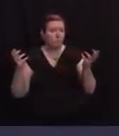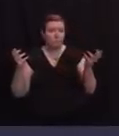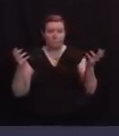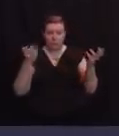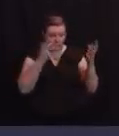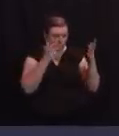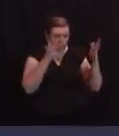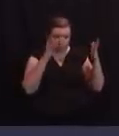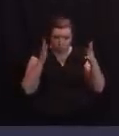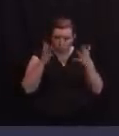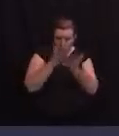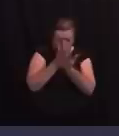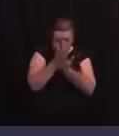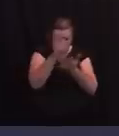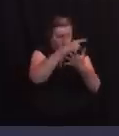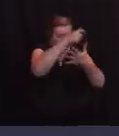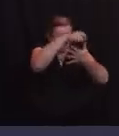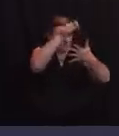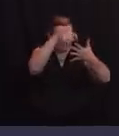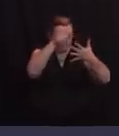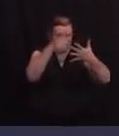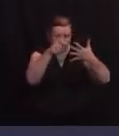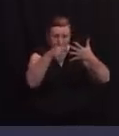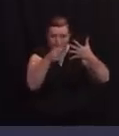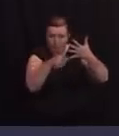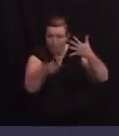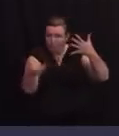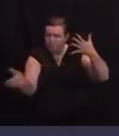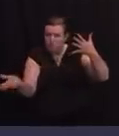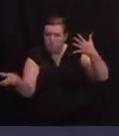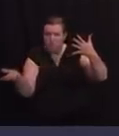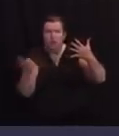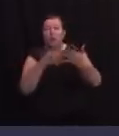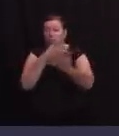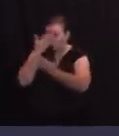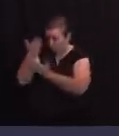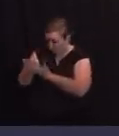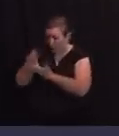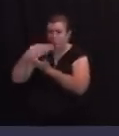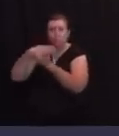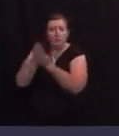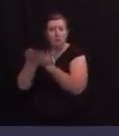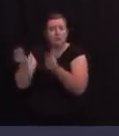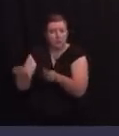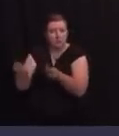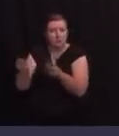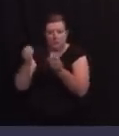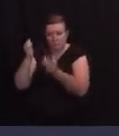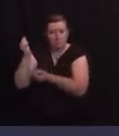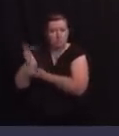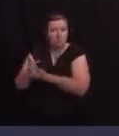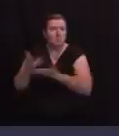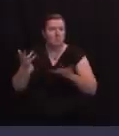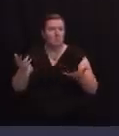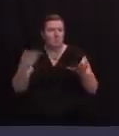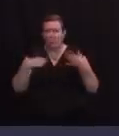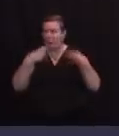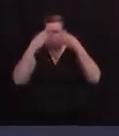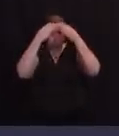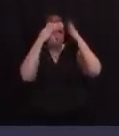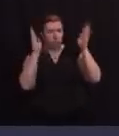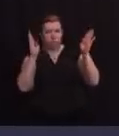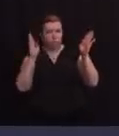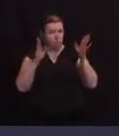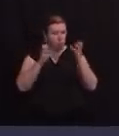those are all things that I think are good elements. But again, I'd be open-minded to talking with legislative leadership, who I want to commend